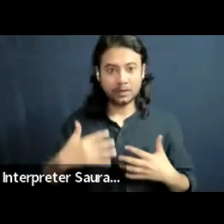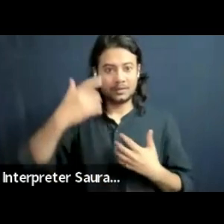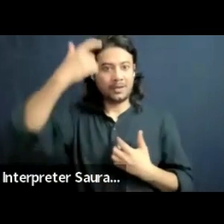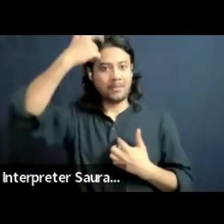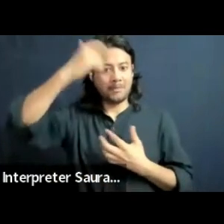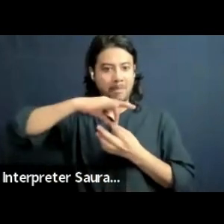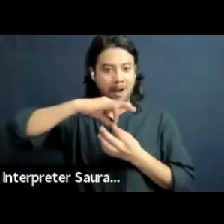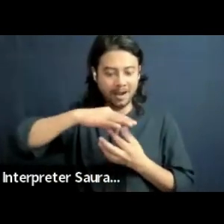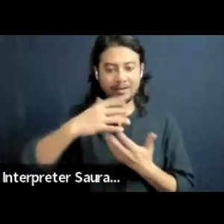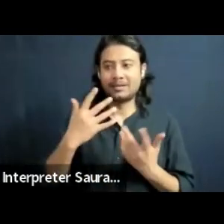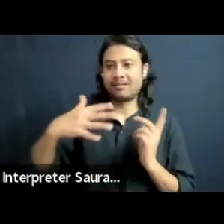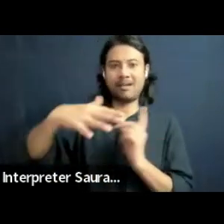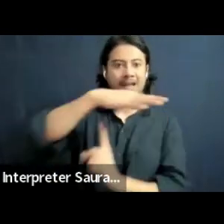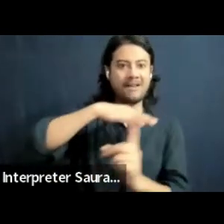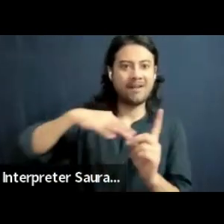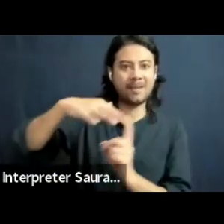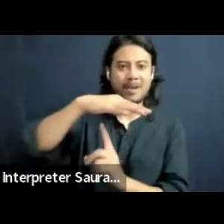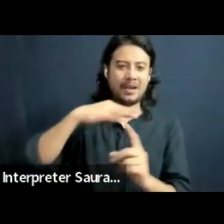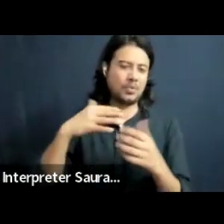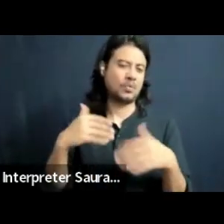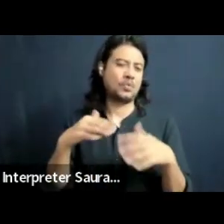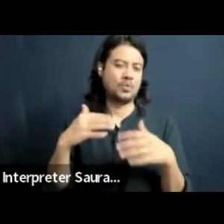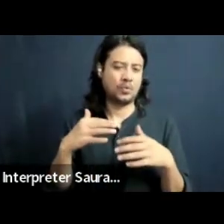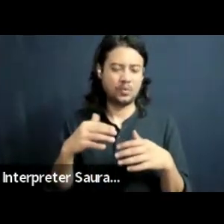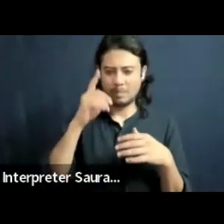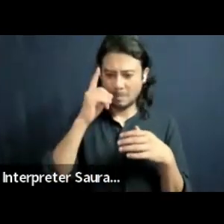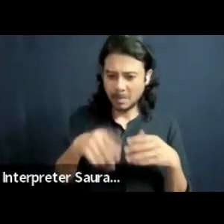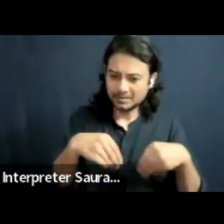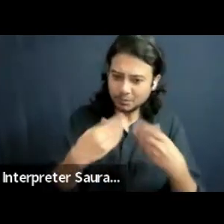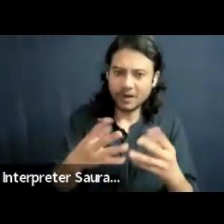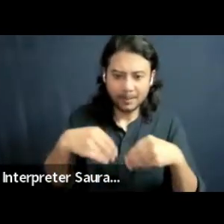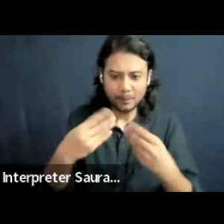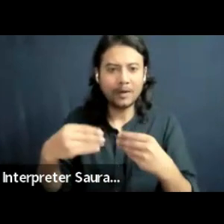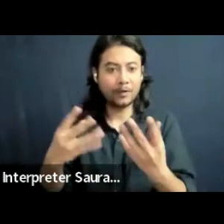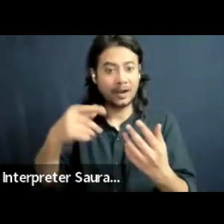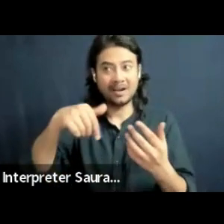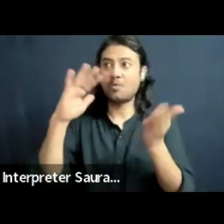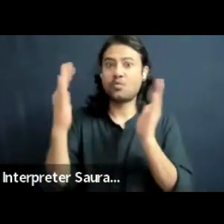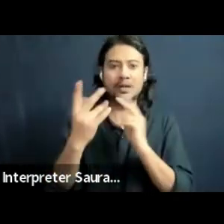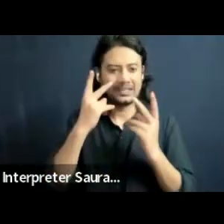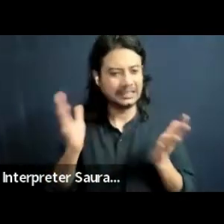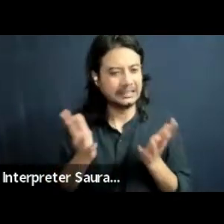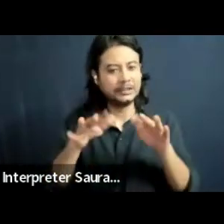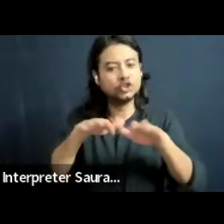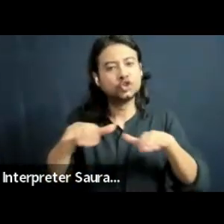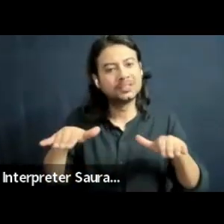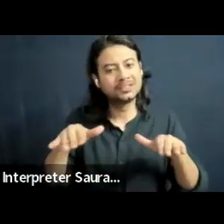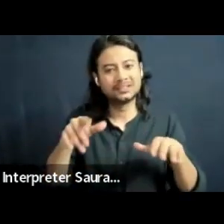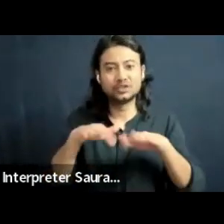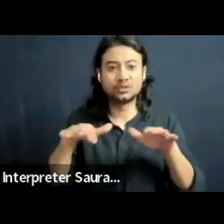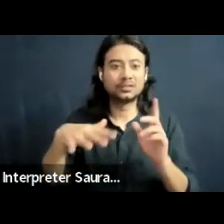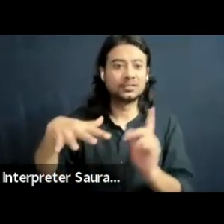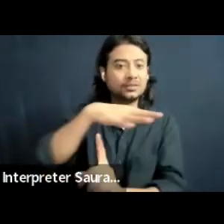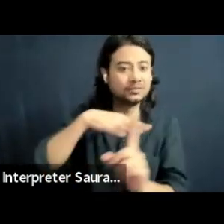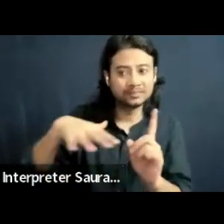which children live. Today, we're focused on children and children's lives. And also, most importantly,